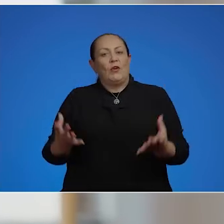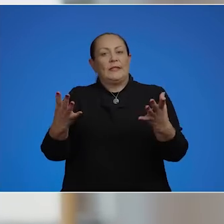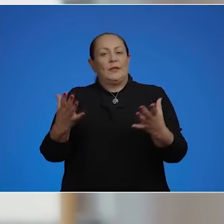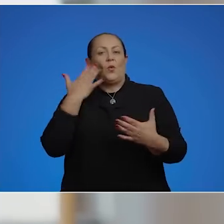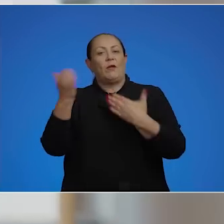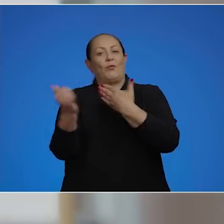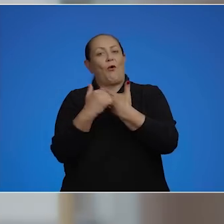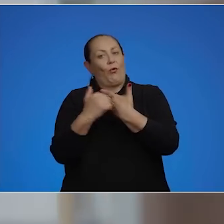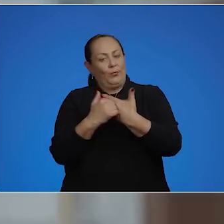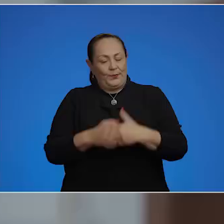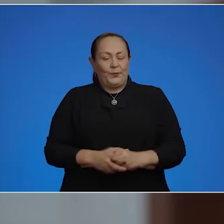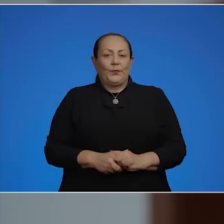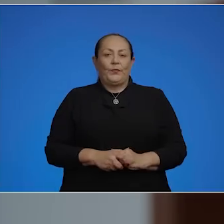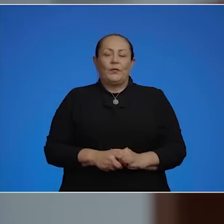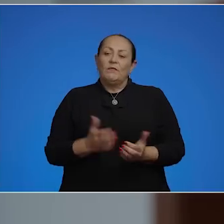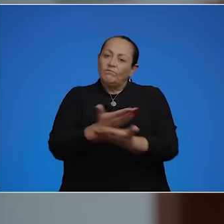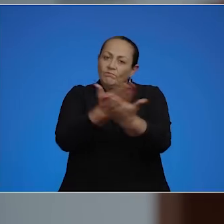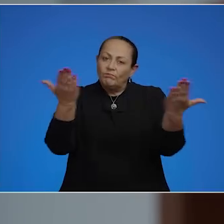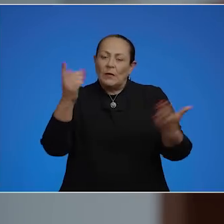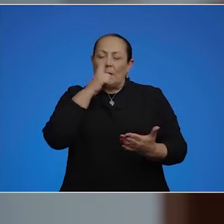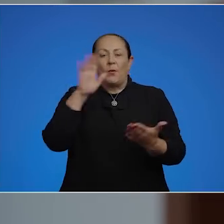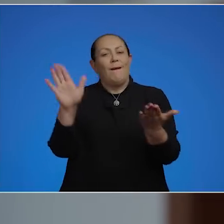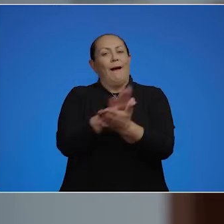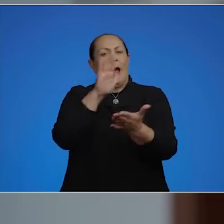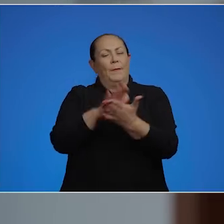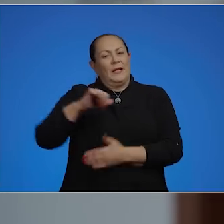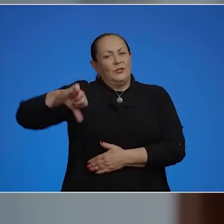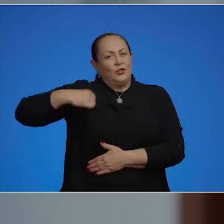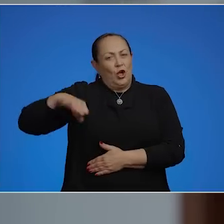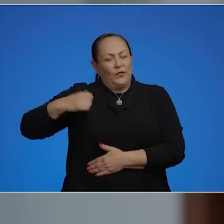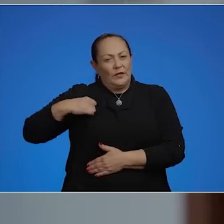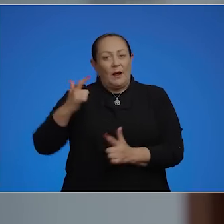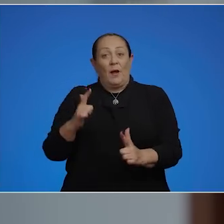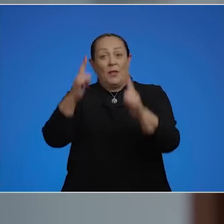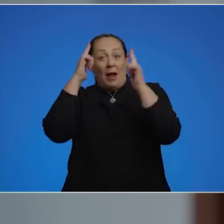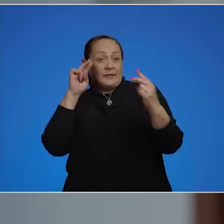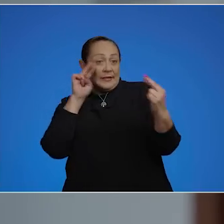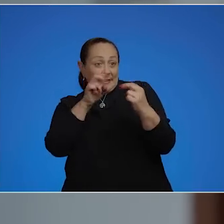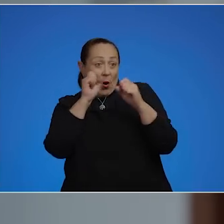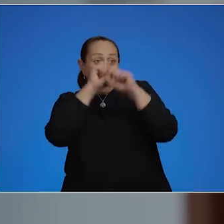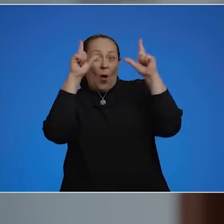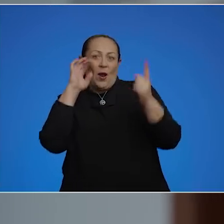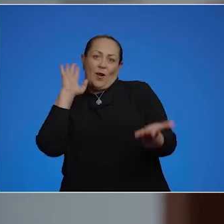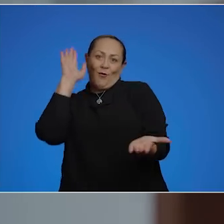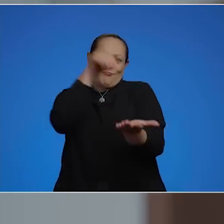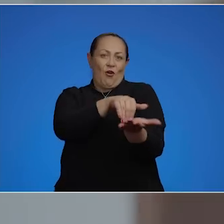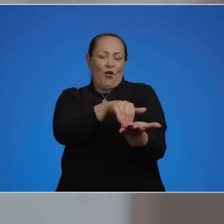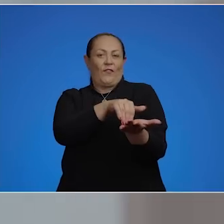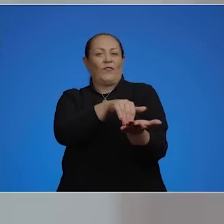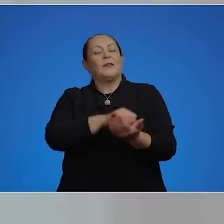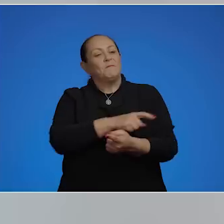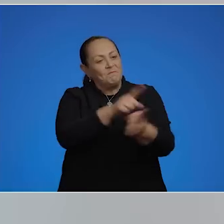comes and knocks. Happy those servants whom the master finds awake when he comes.